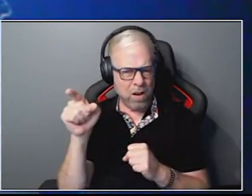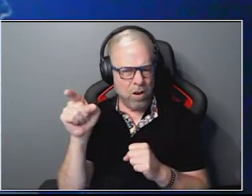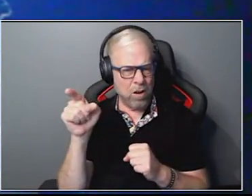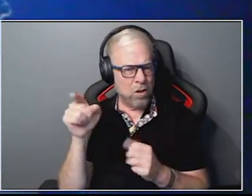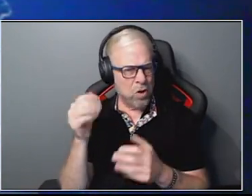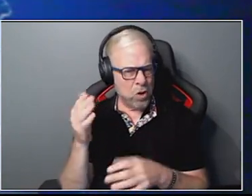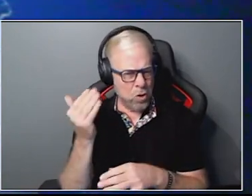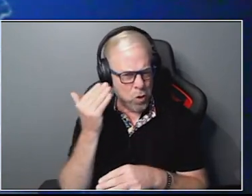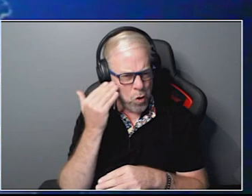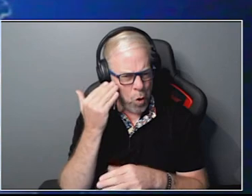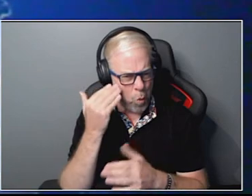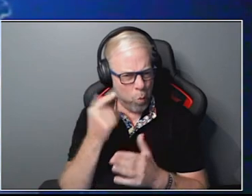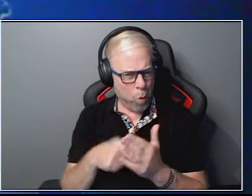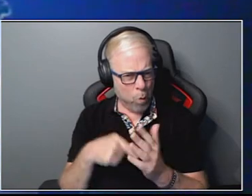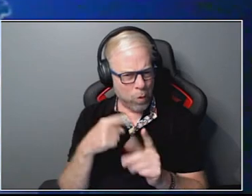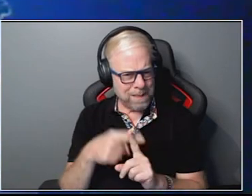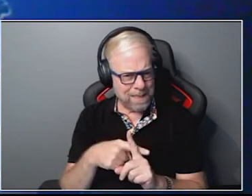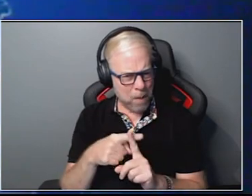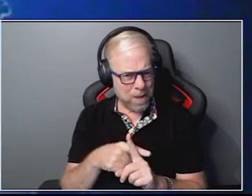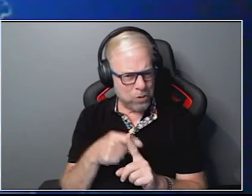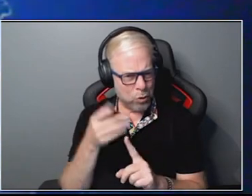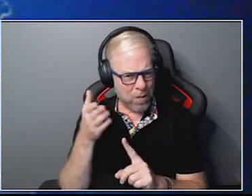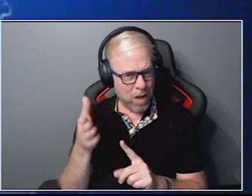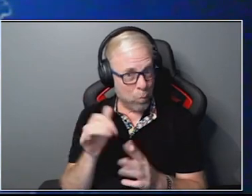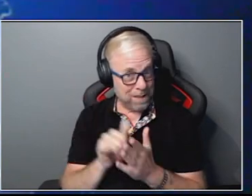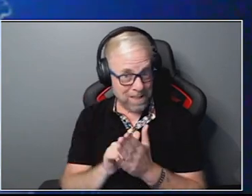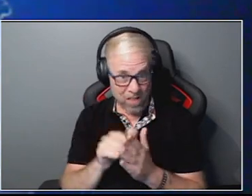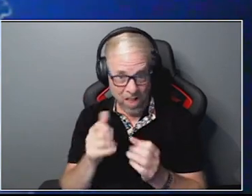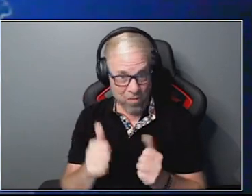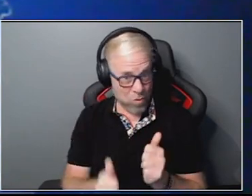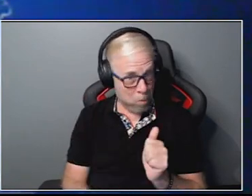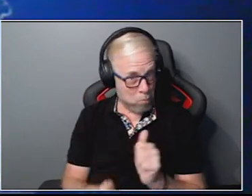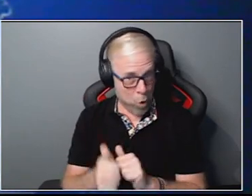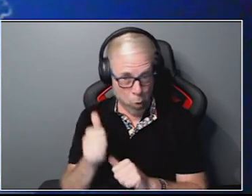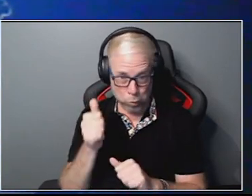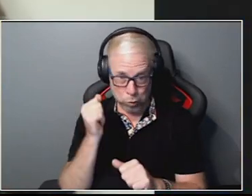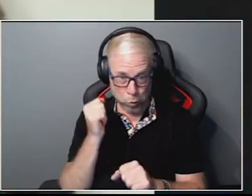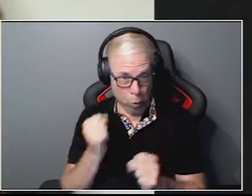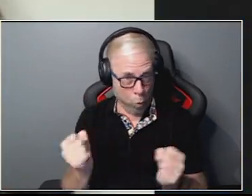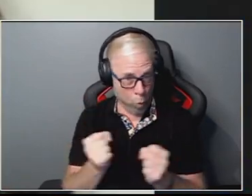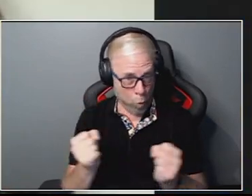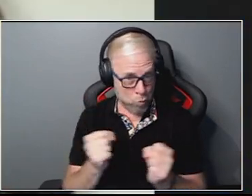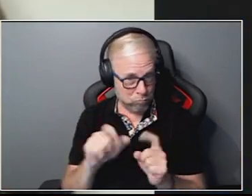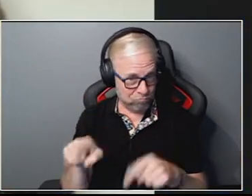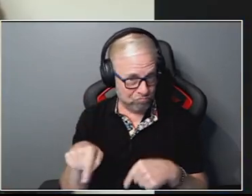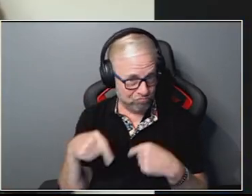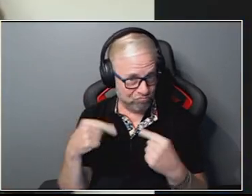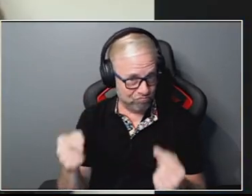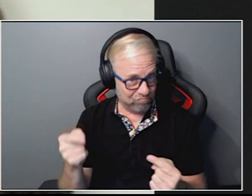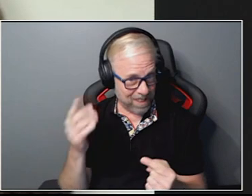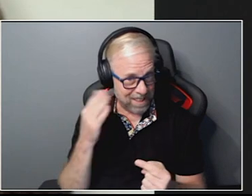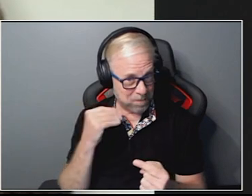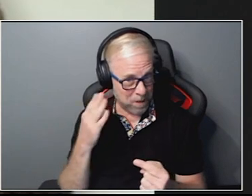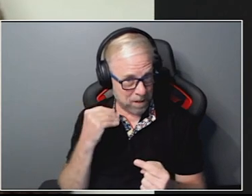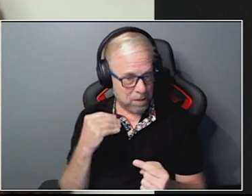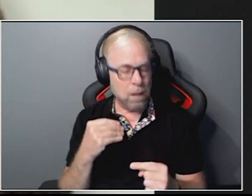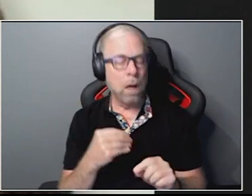temperature was? Was it the coldest you'd ever experienced? Ooh, for me, yes.